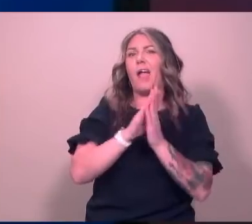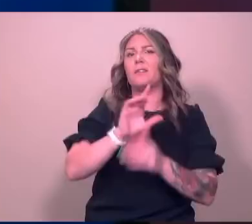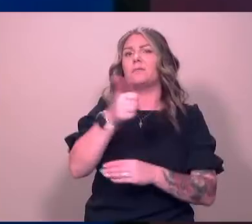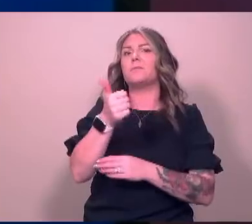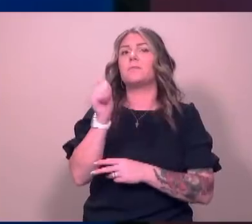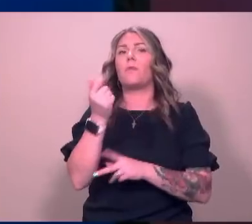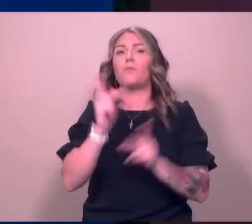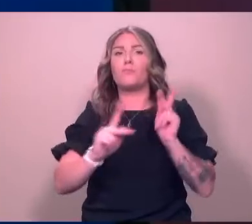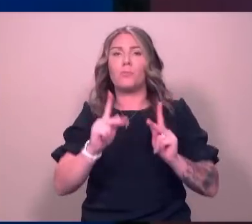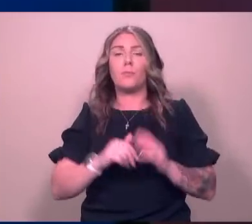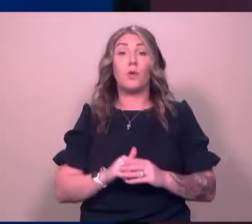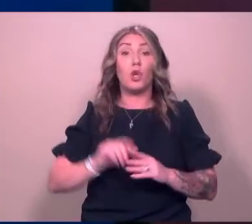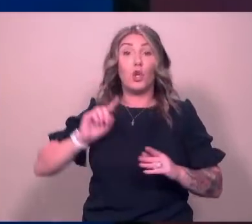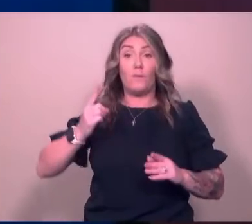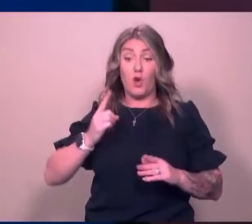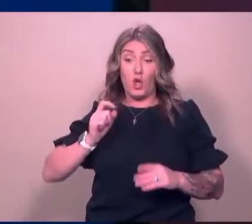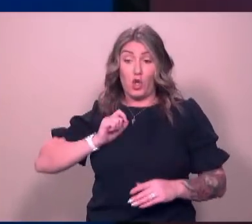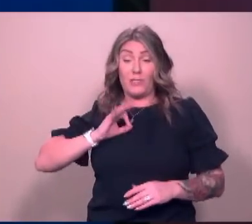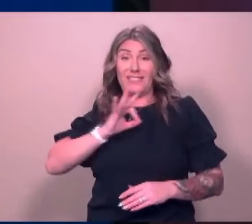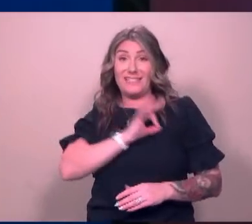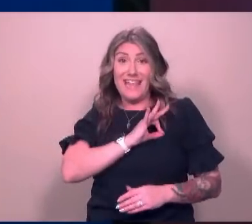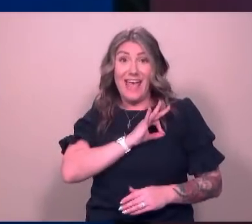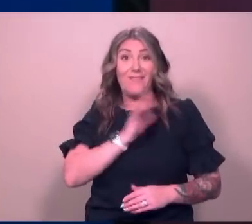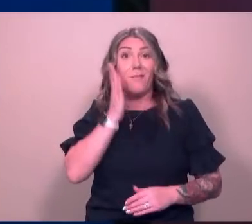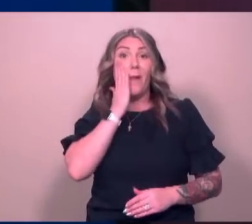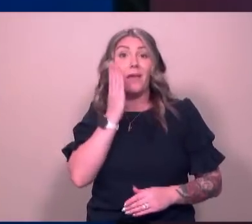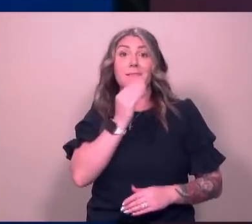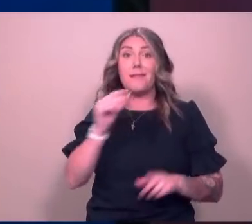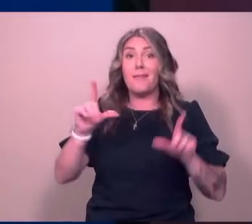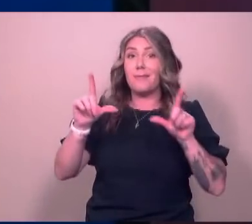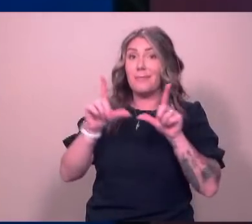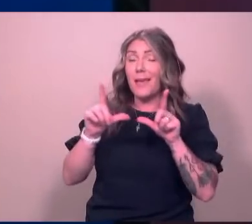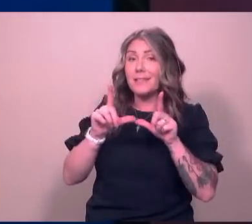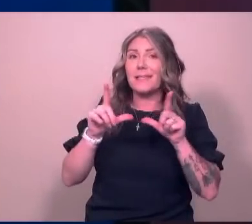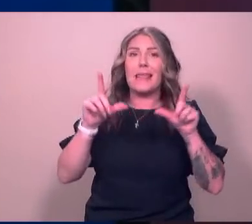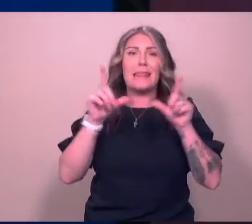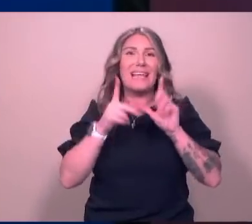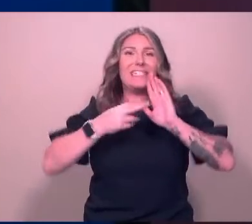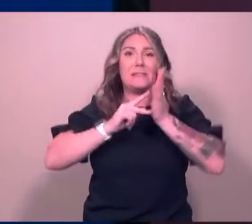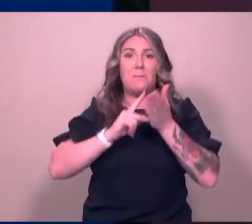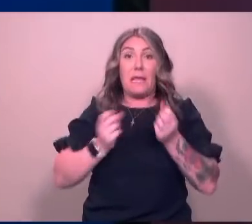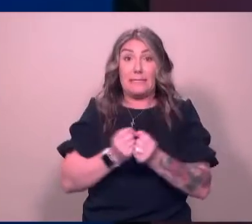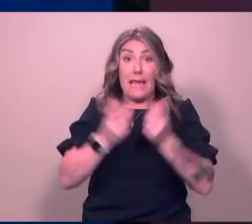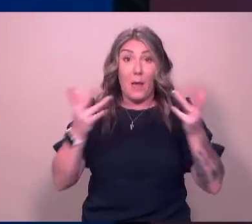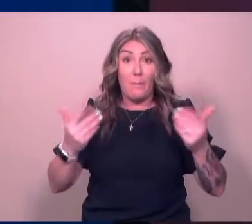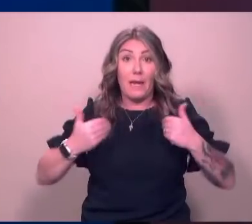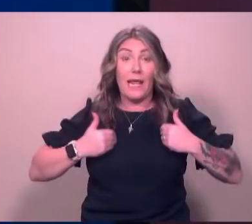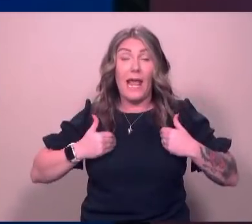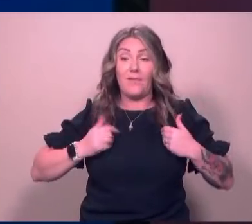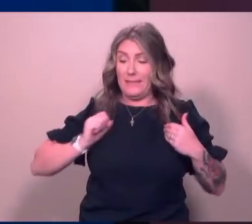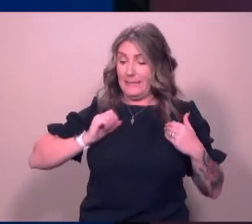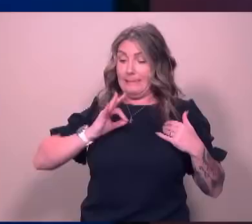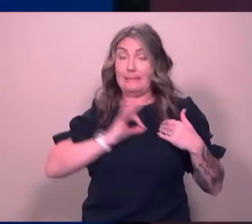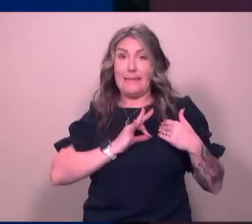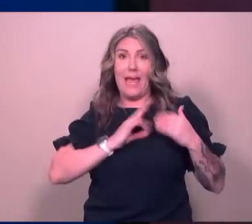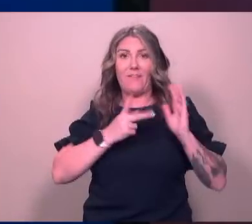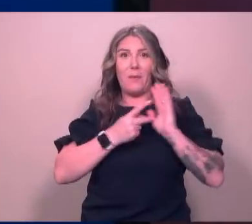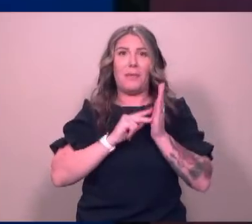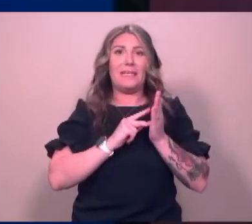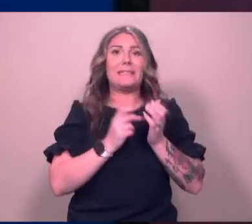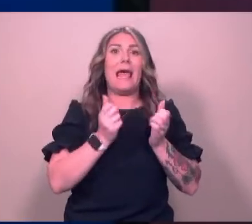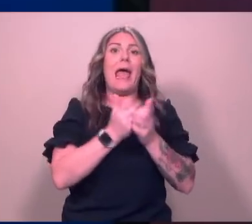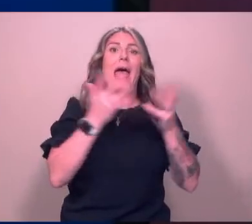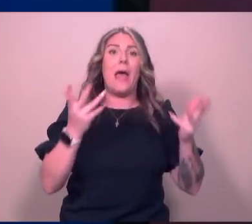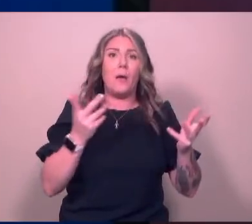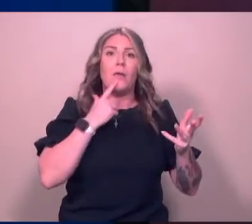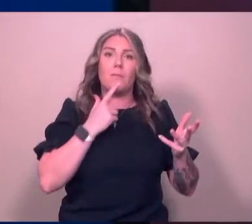of all, there's staffed beds and there's licensed beds. Licensed beds are how many you got. Staffed beds mean how many you can staff, and that